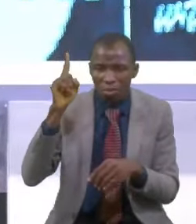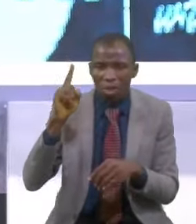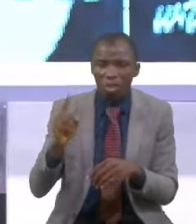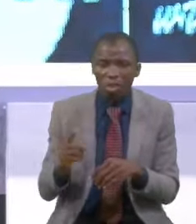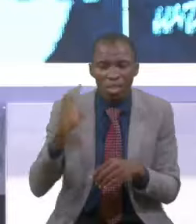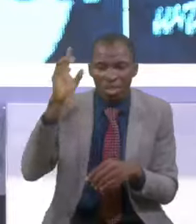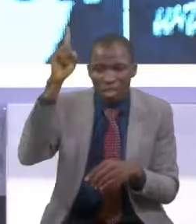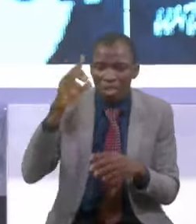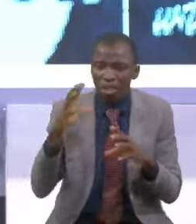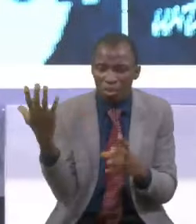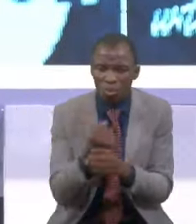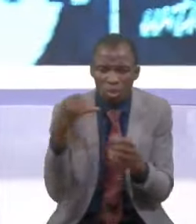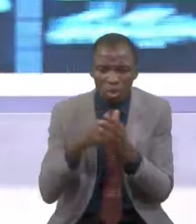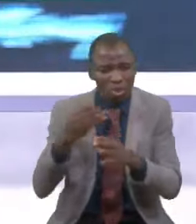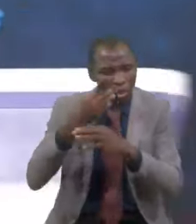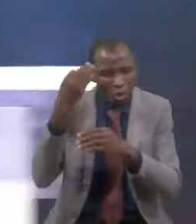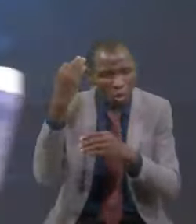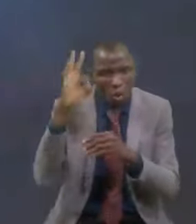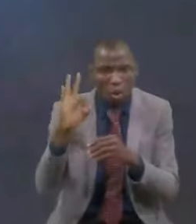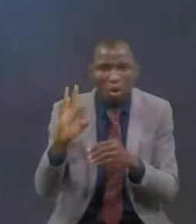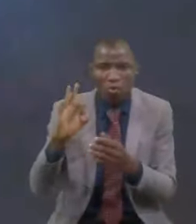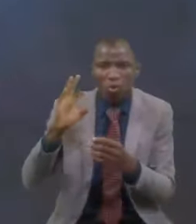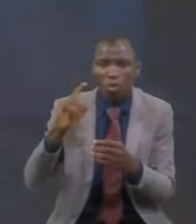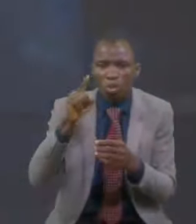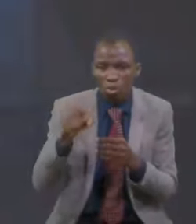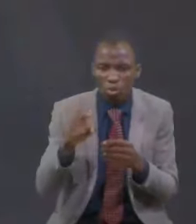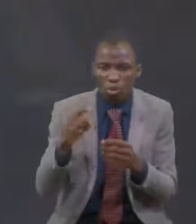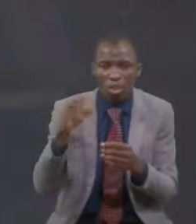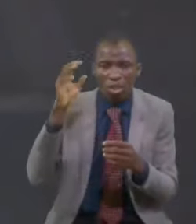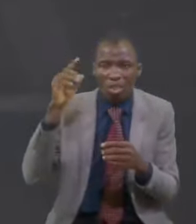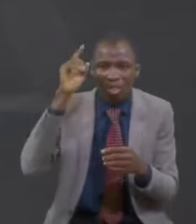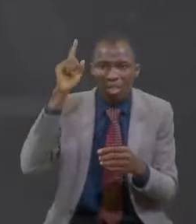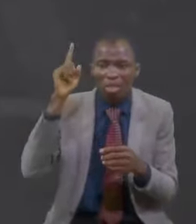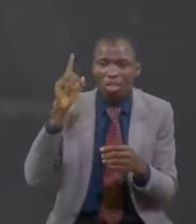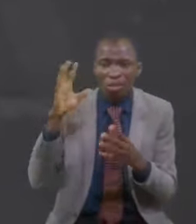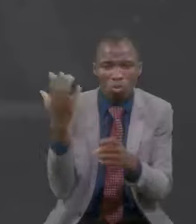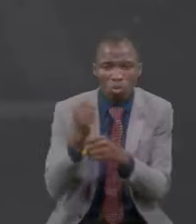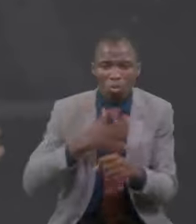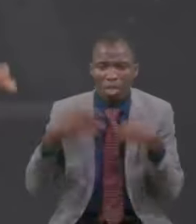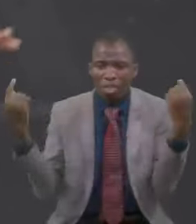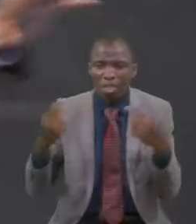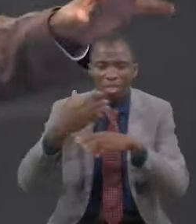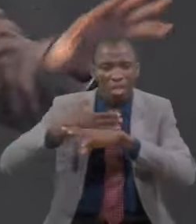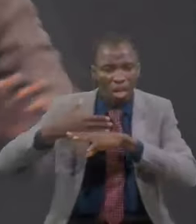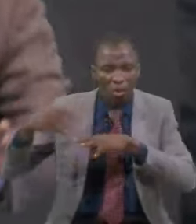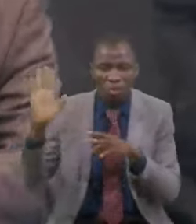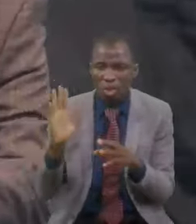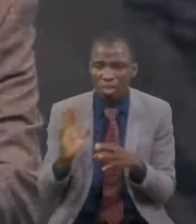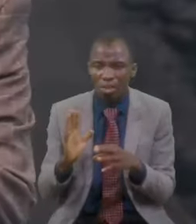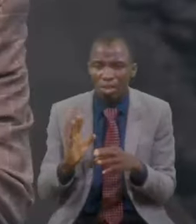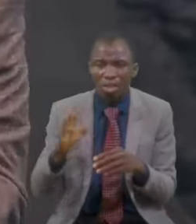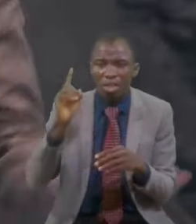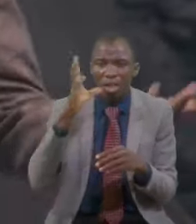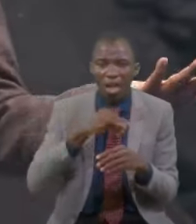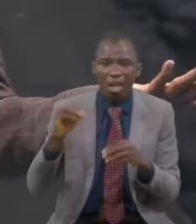He removed it from you. He took my sin away. He took my sin away and laid it